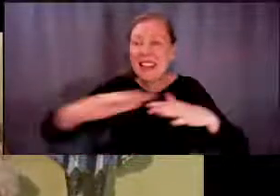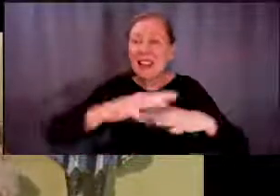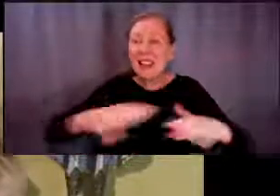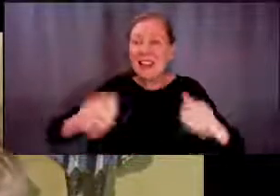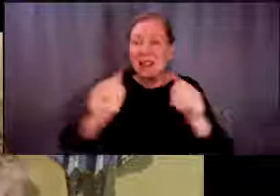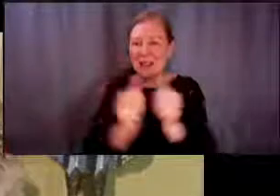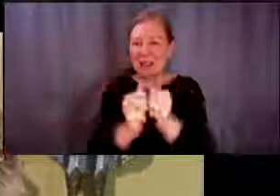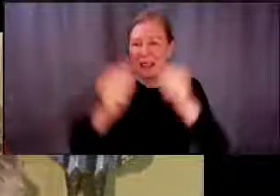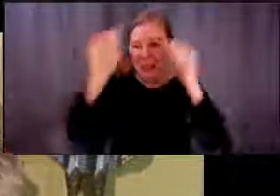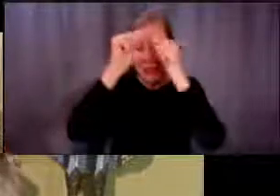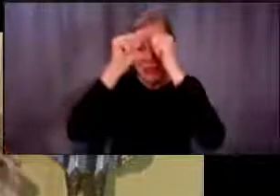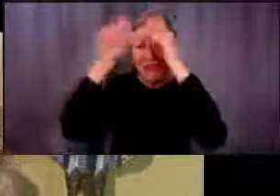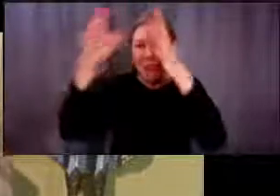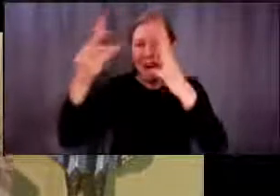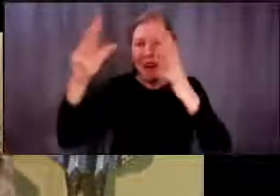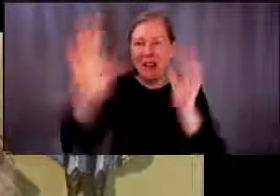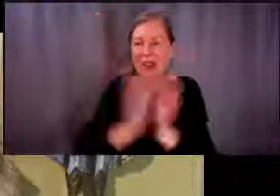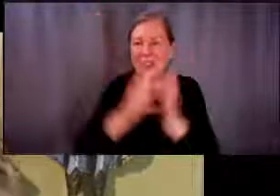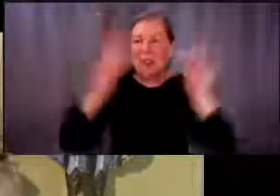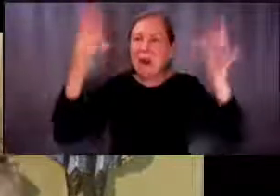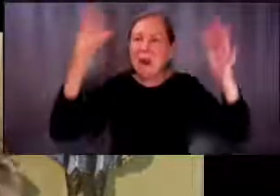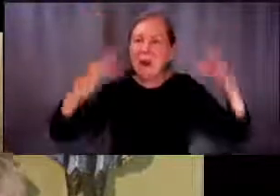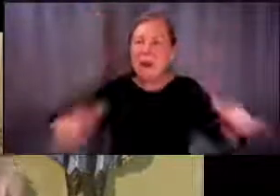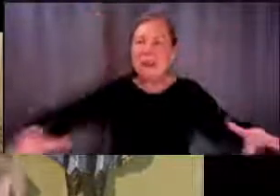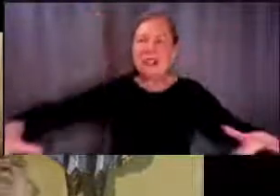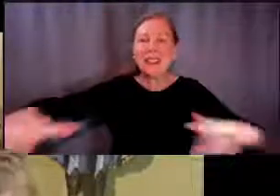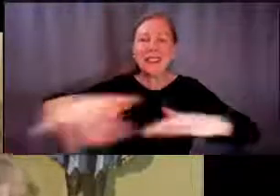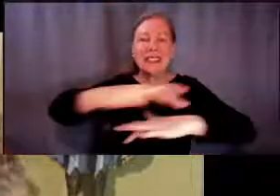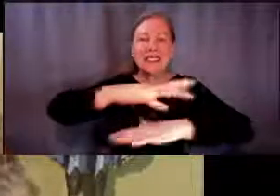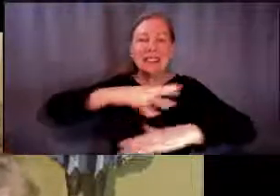land with the Father's glory.